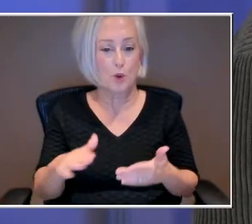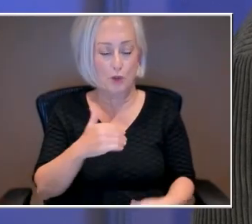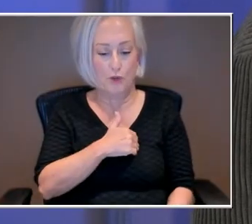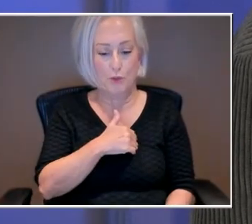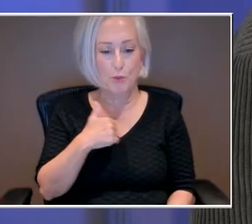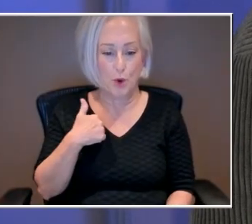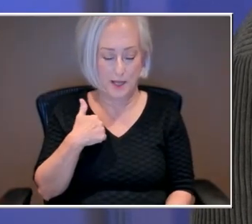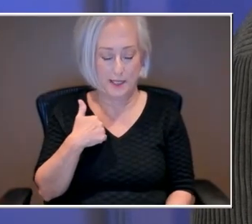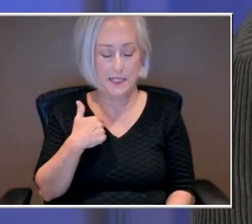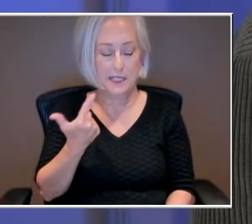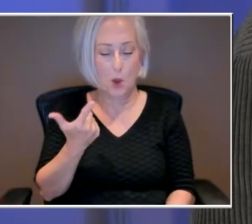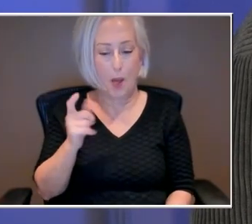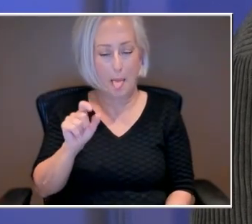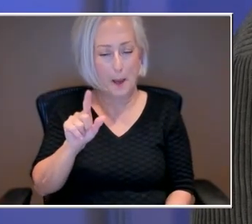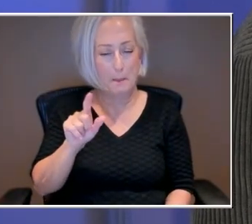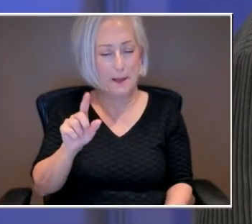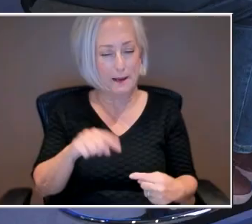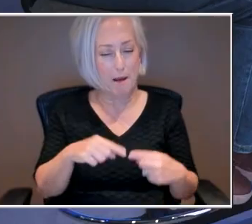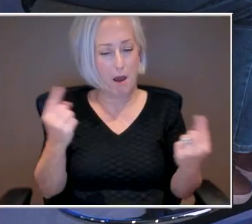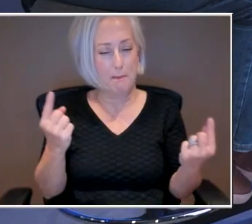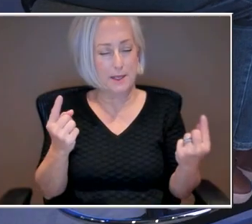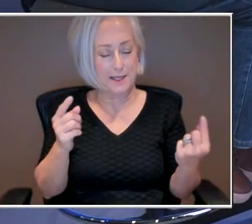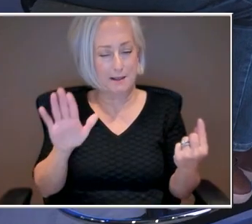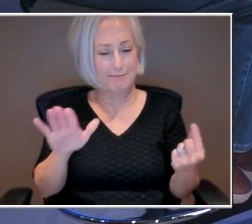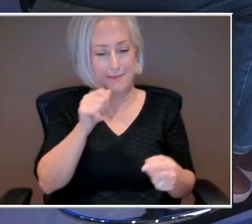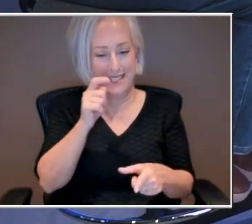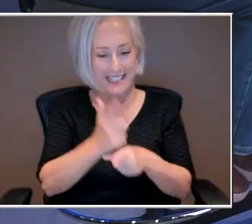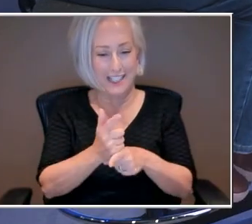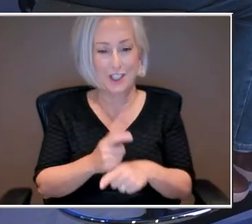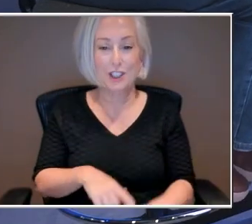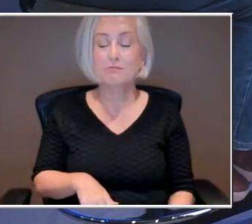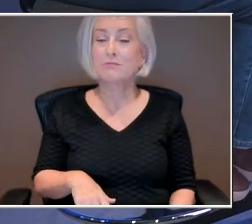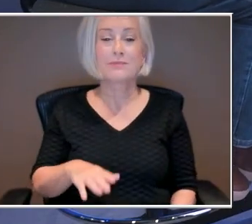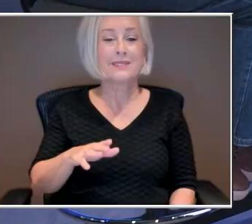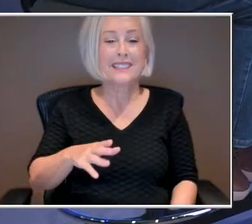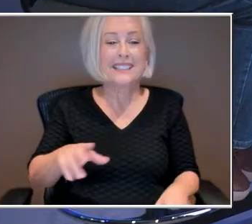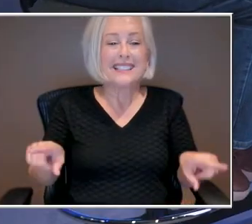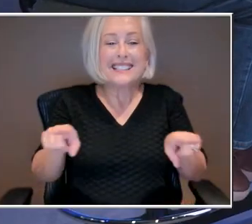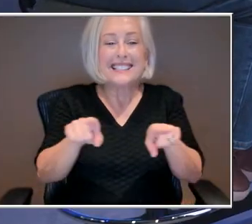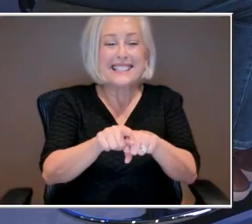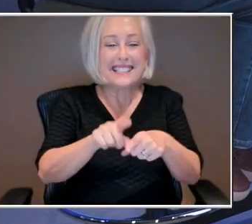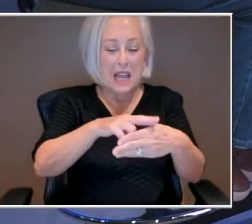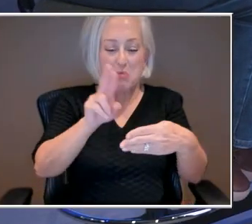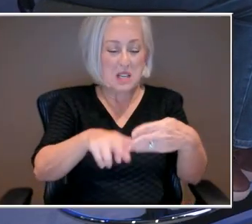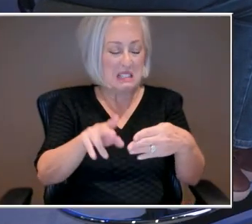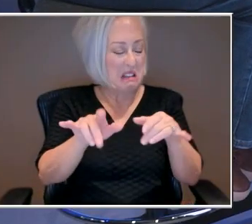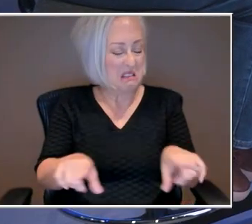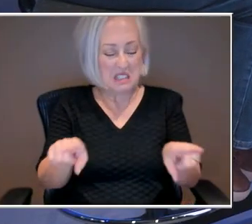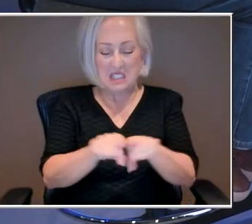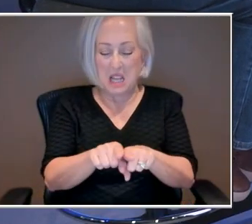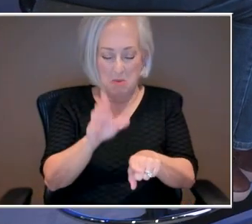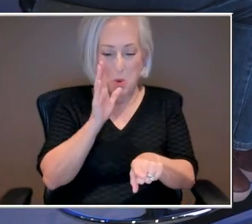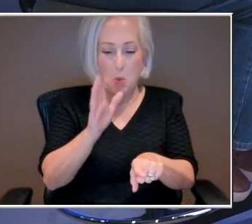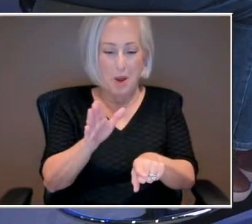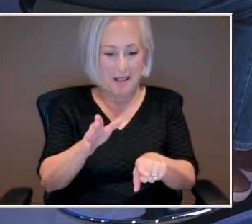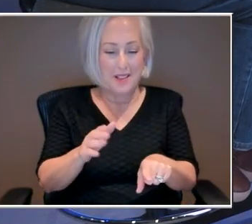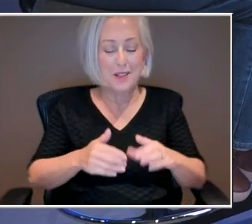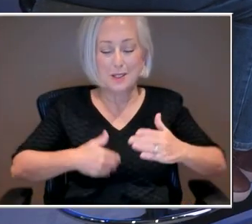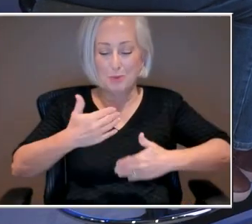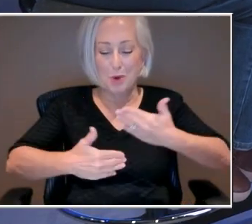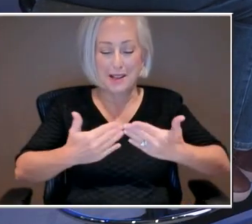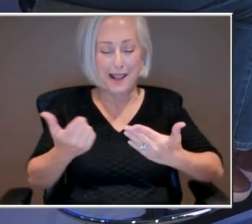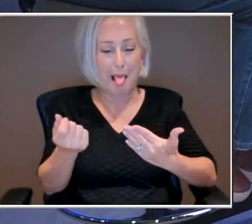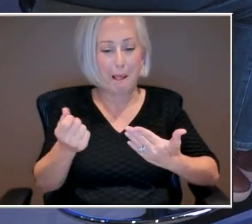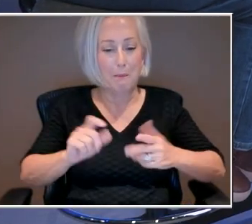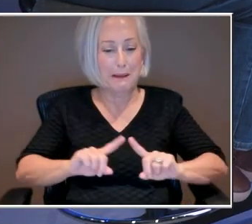backwards, but We're still going to end with the same results. right. Yes, exactly. Interesting. Yep. And why is that? I